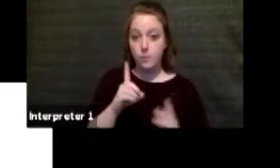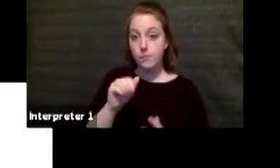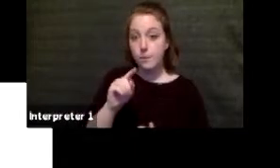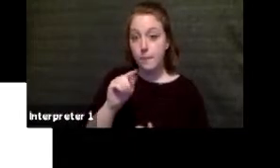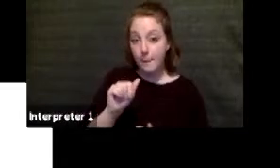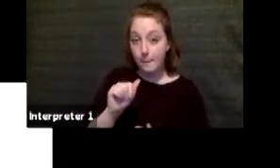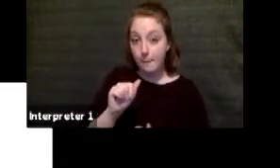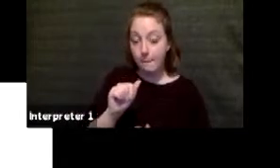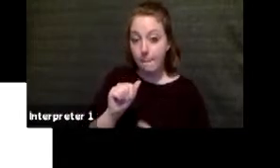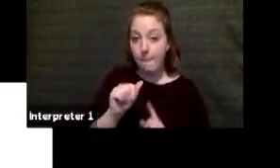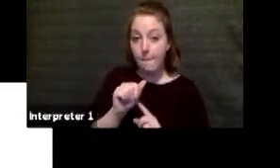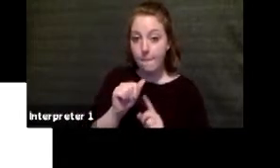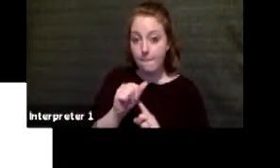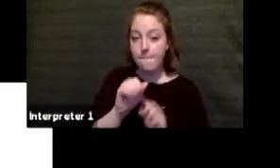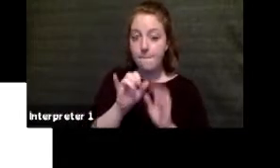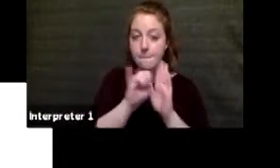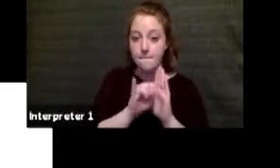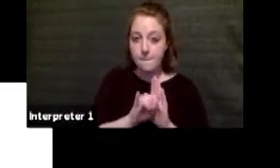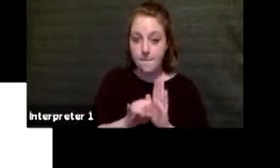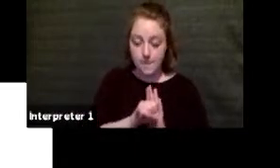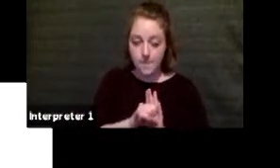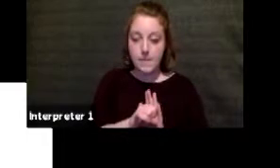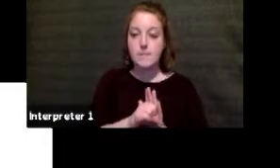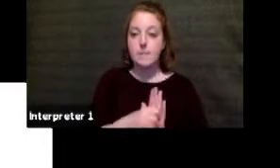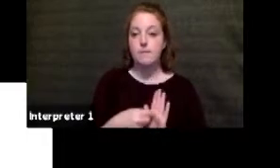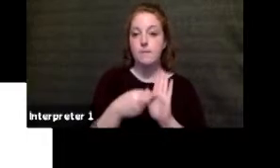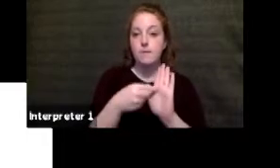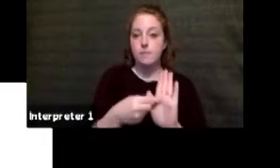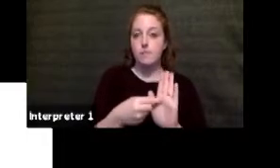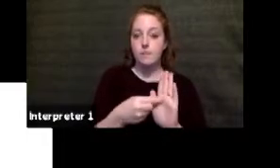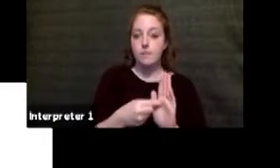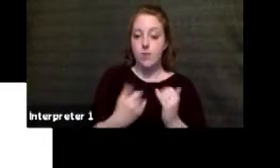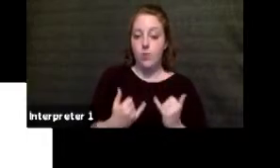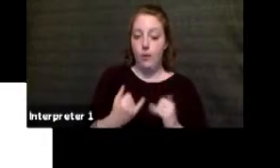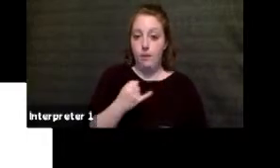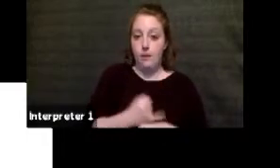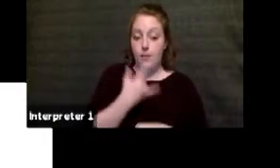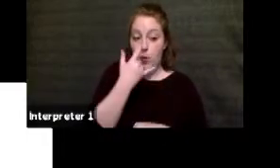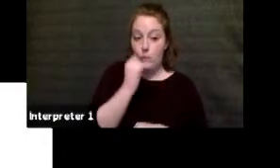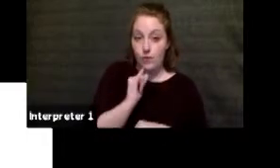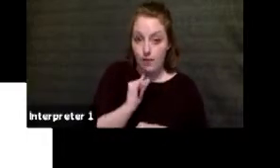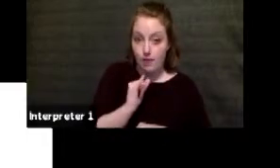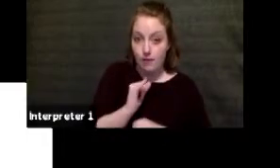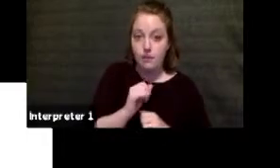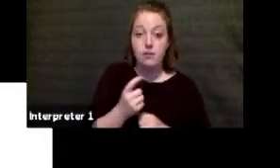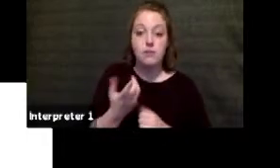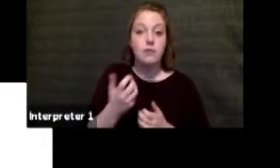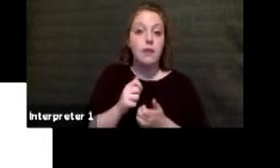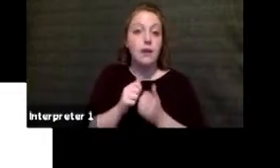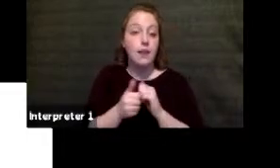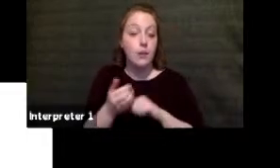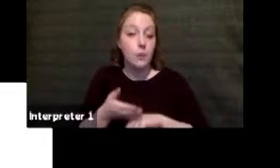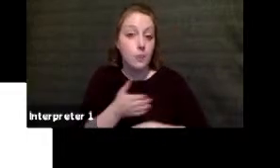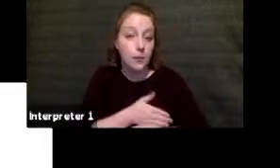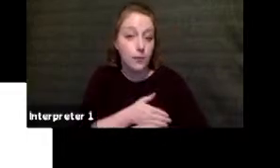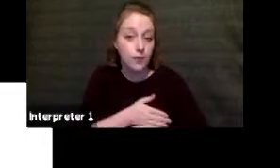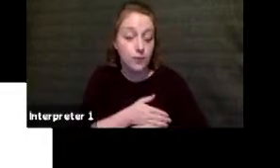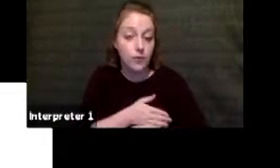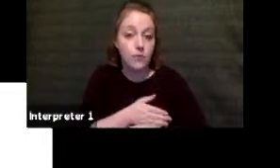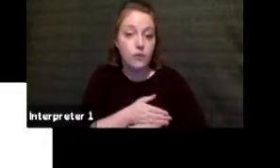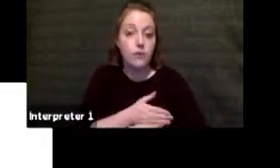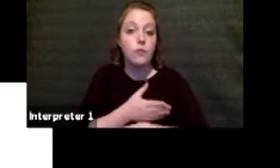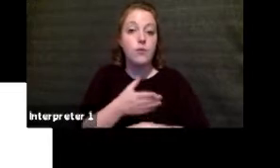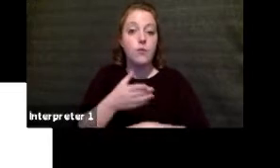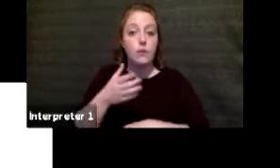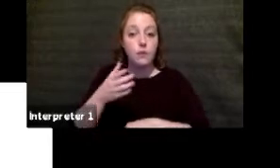the understanding of the condition of the existing campuses, what it takes to improve them, uh, as well as selling that, setting that